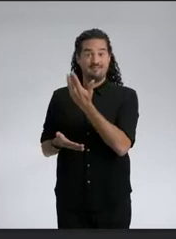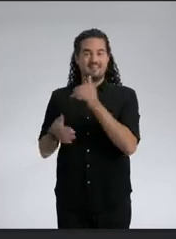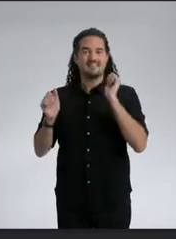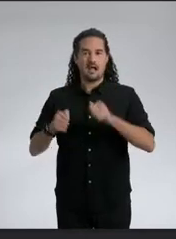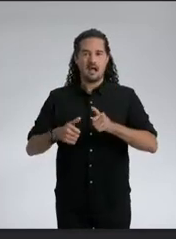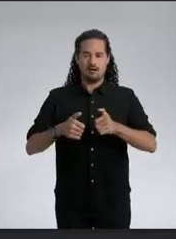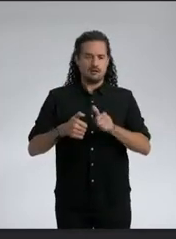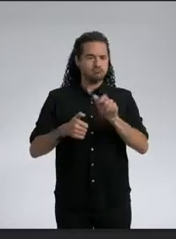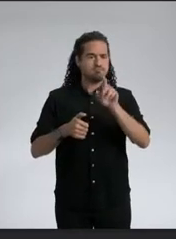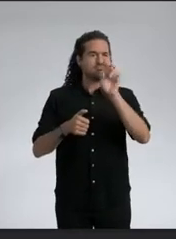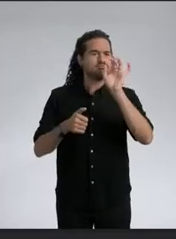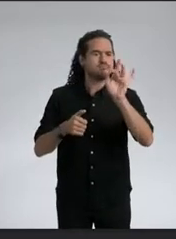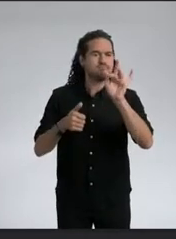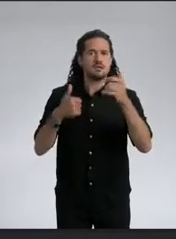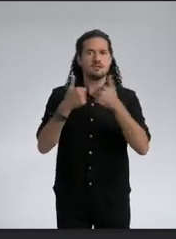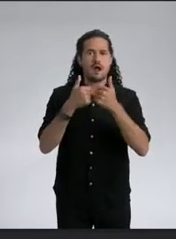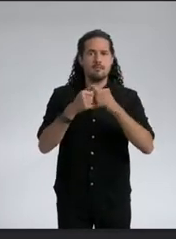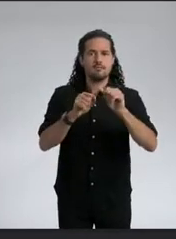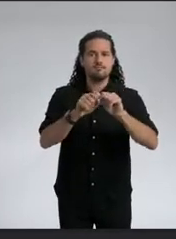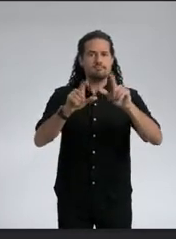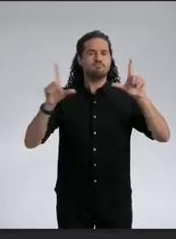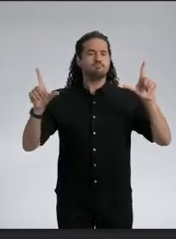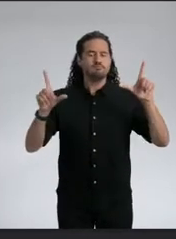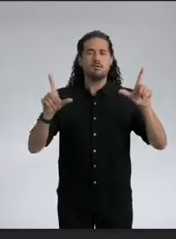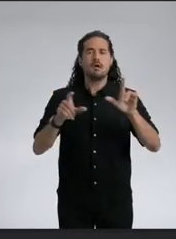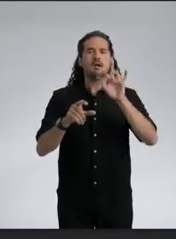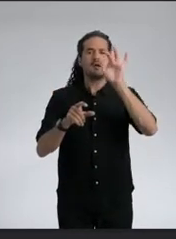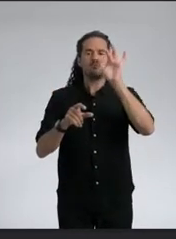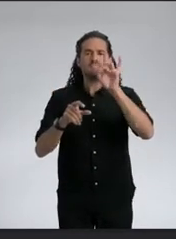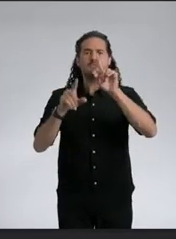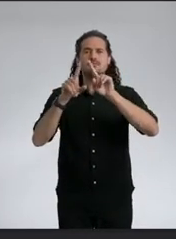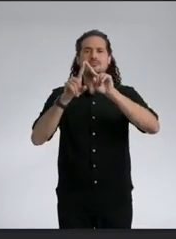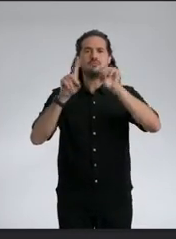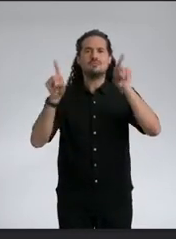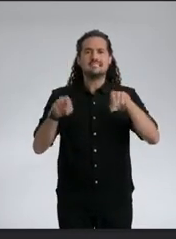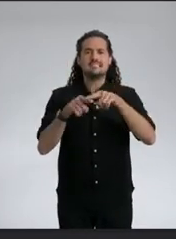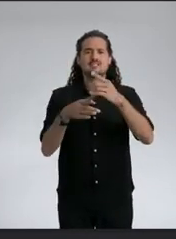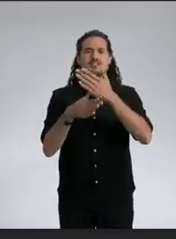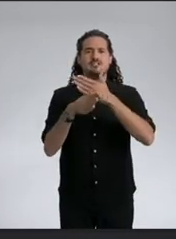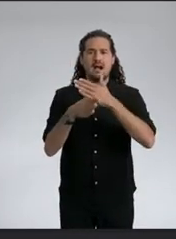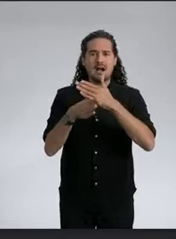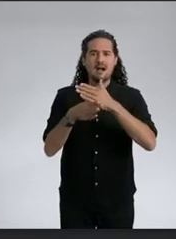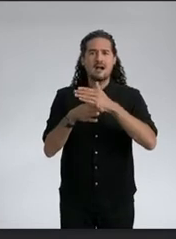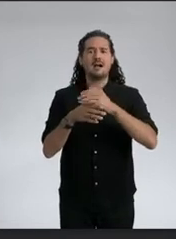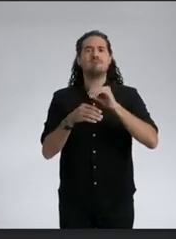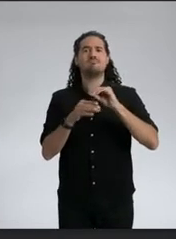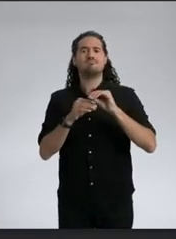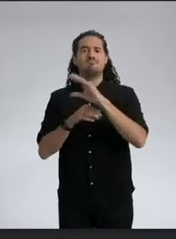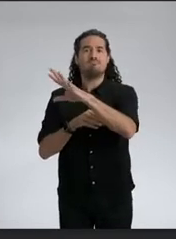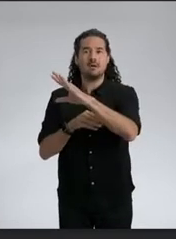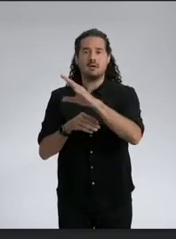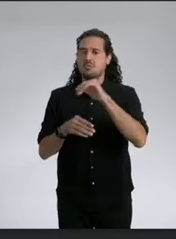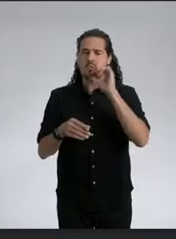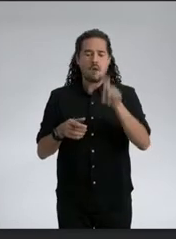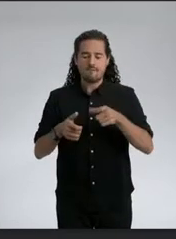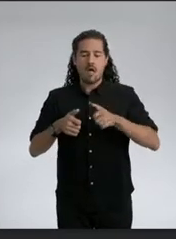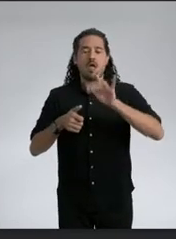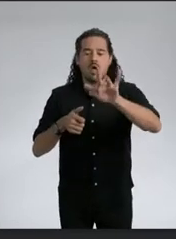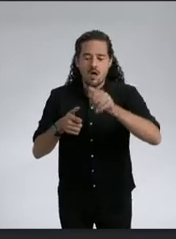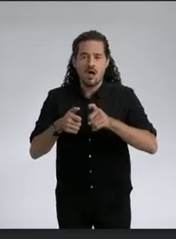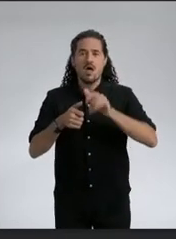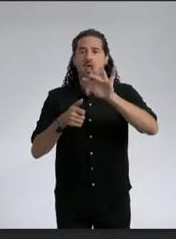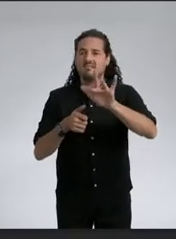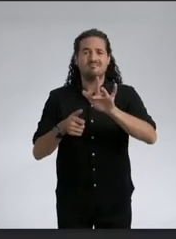directly navigate to the app library to launch a game, and then hit the share button to record their favorite game highlights, all without the controller ever leaving their